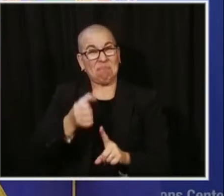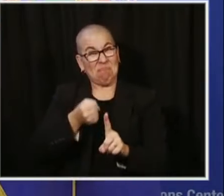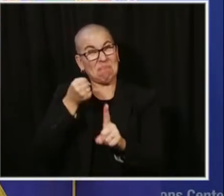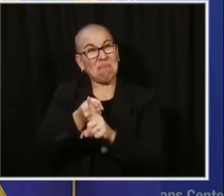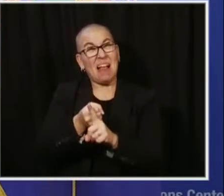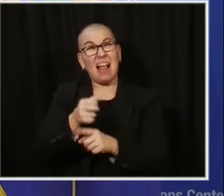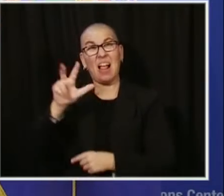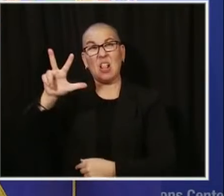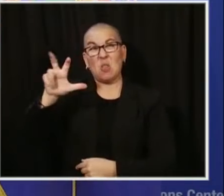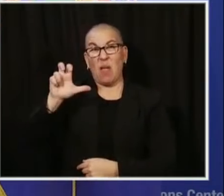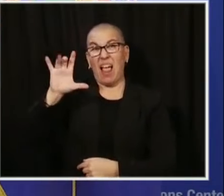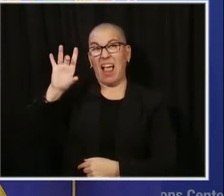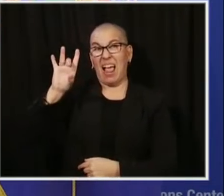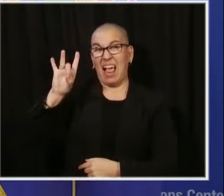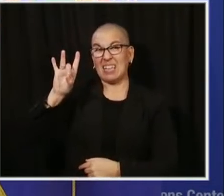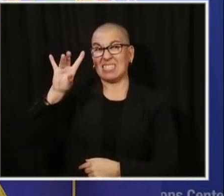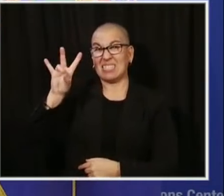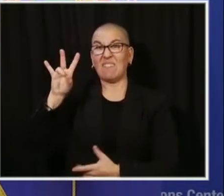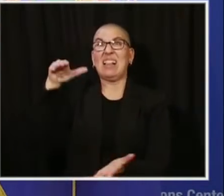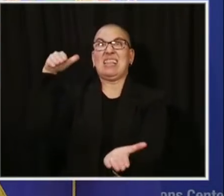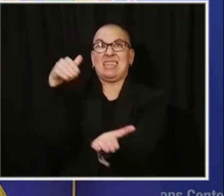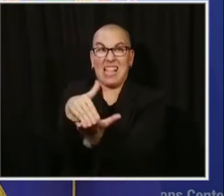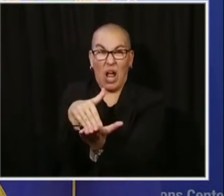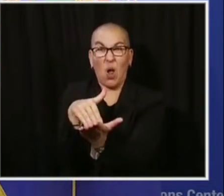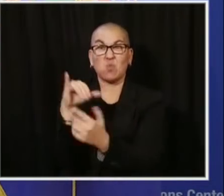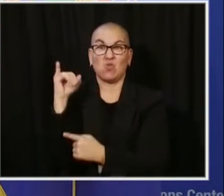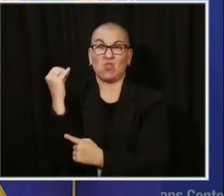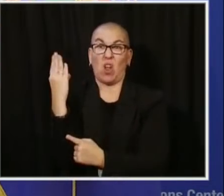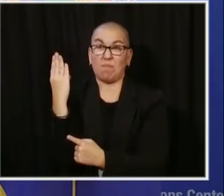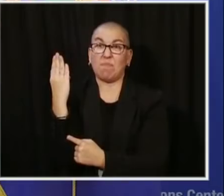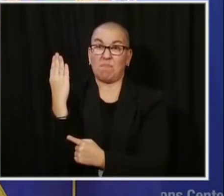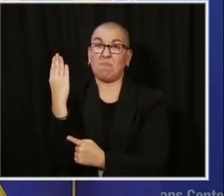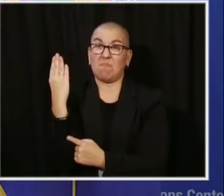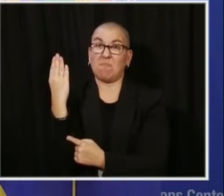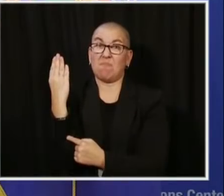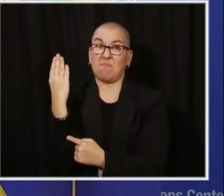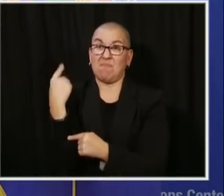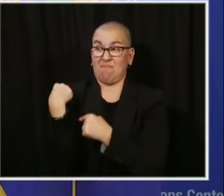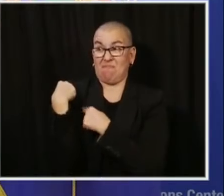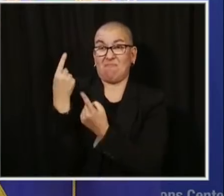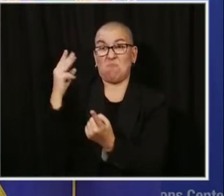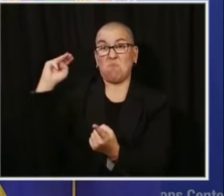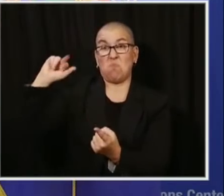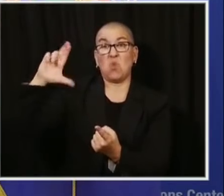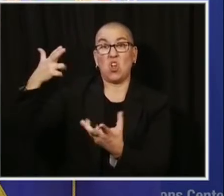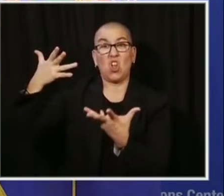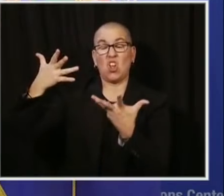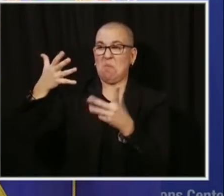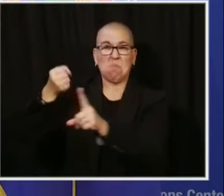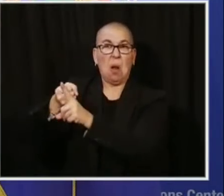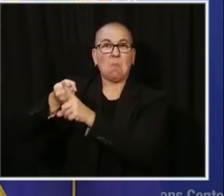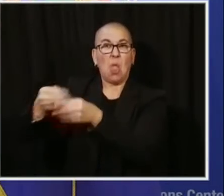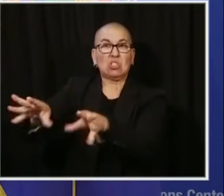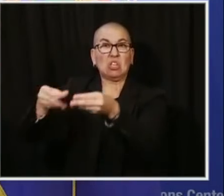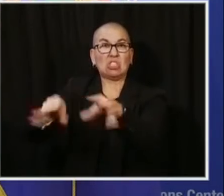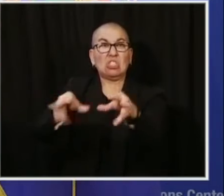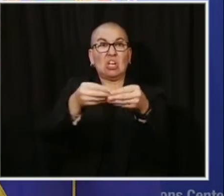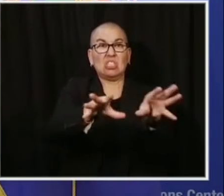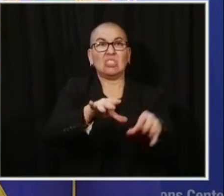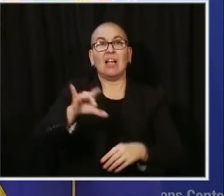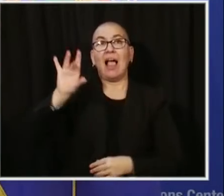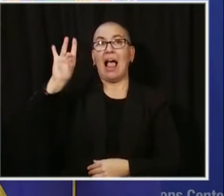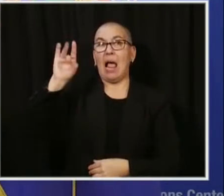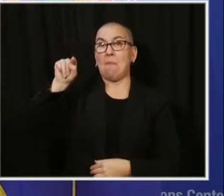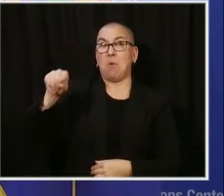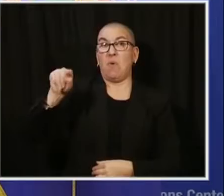380,000 jobs since this pandemic began. That's a stunning number. We have paid out over $8.5 billion in unemployment